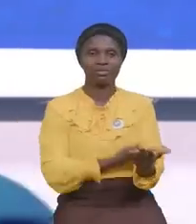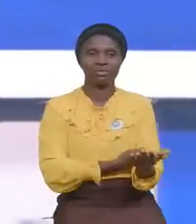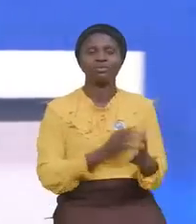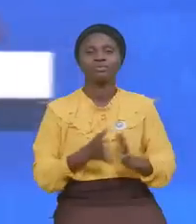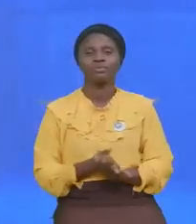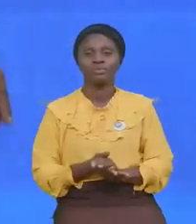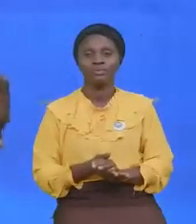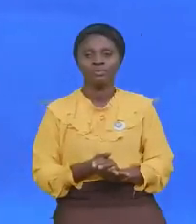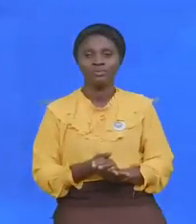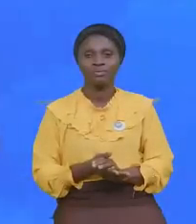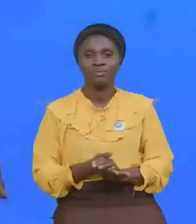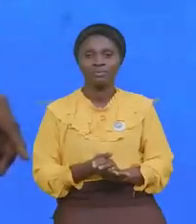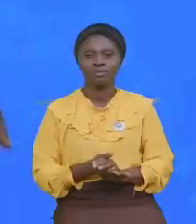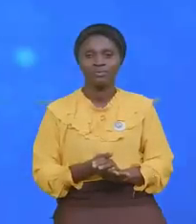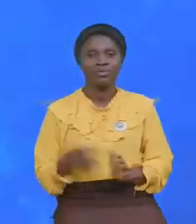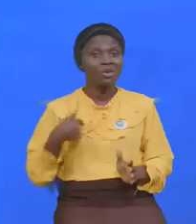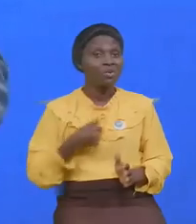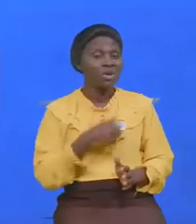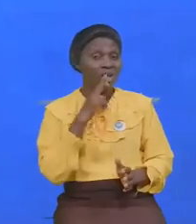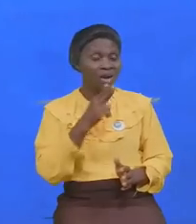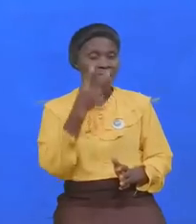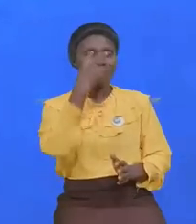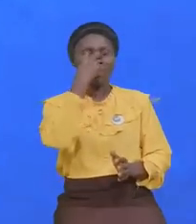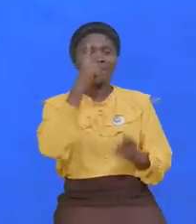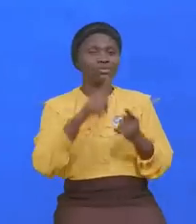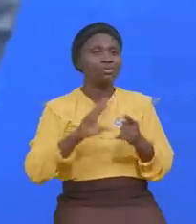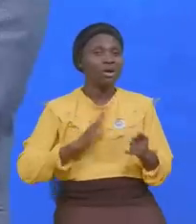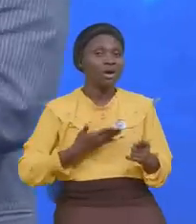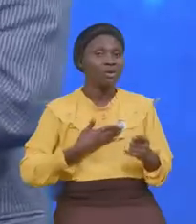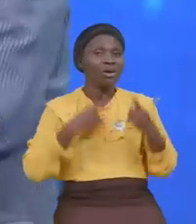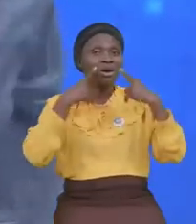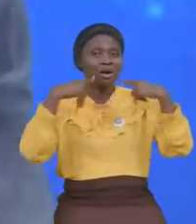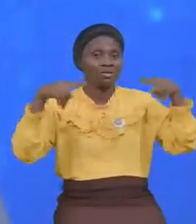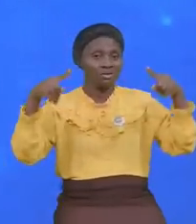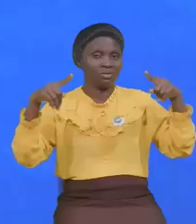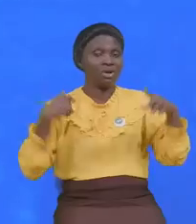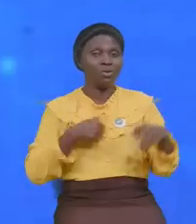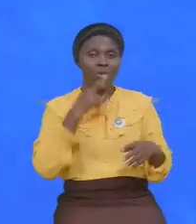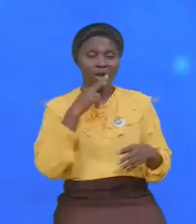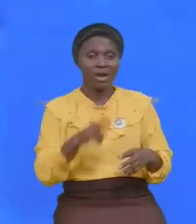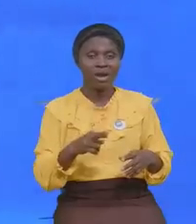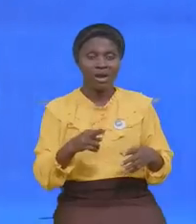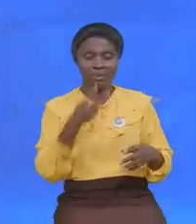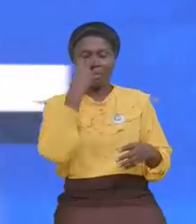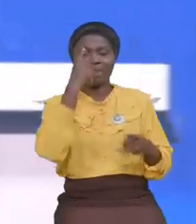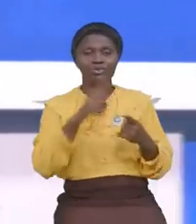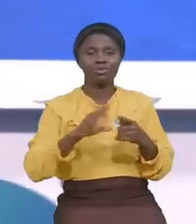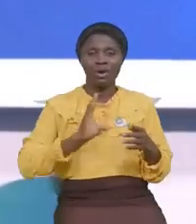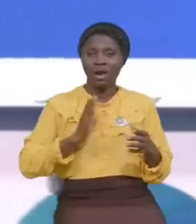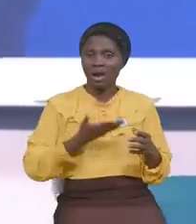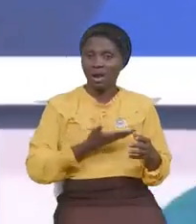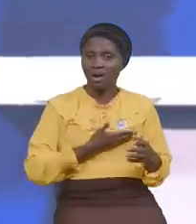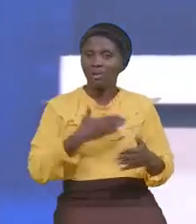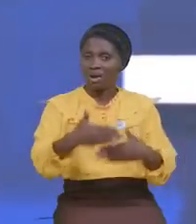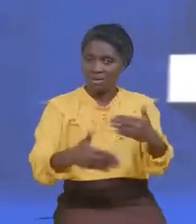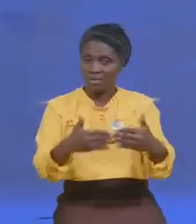We're blind to our success. We're blind to our progress. We're